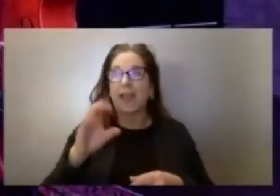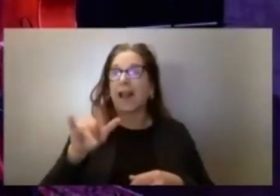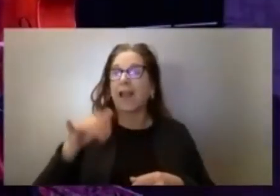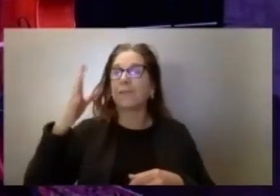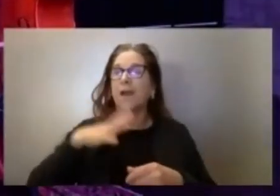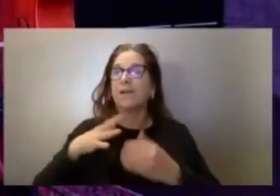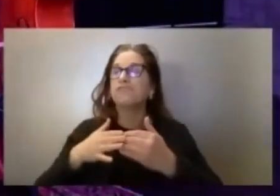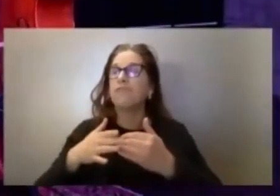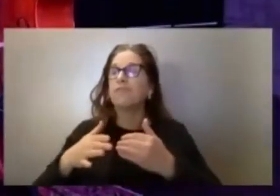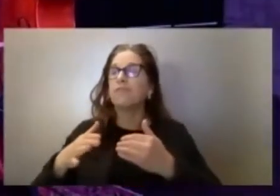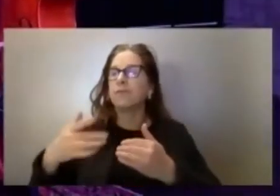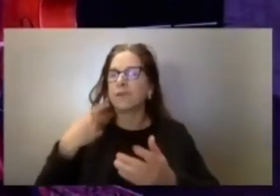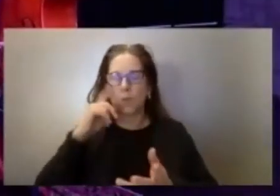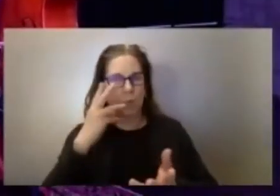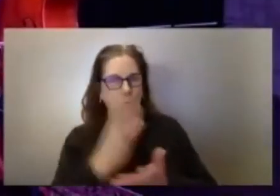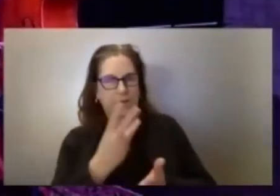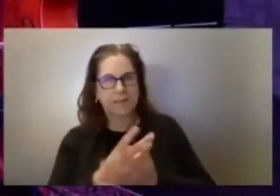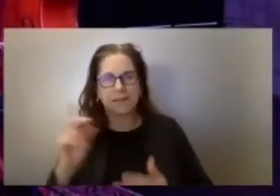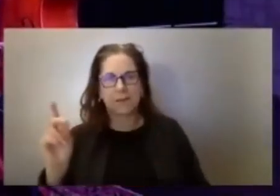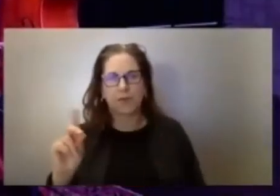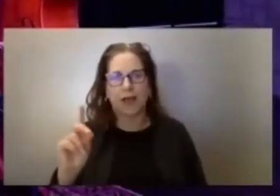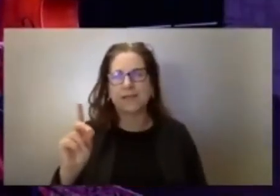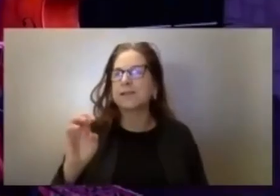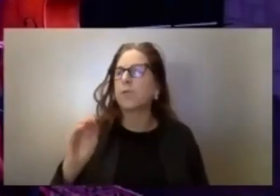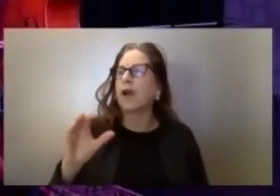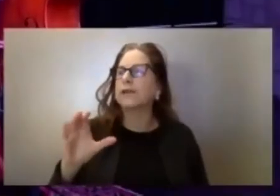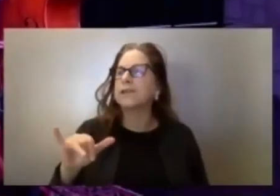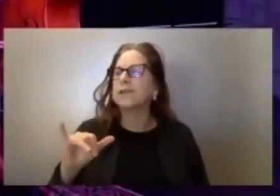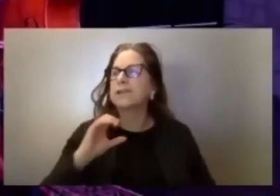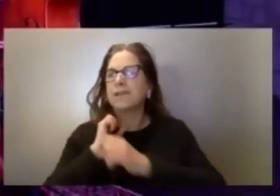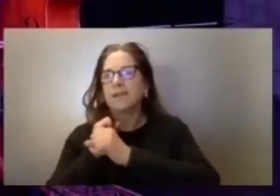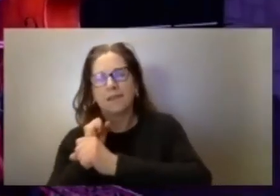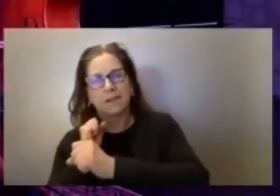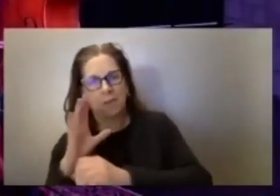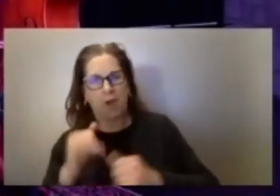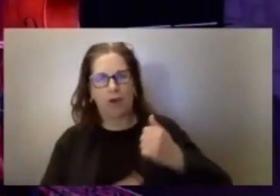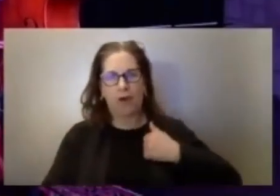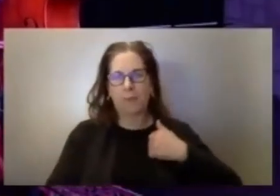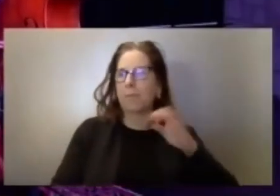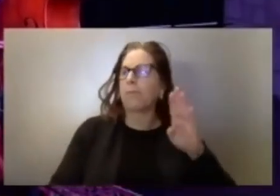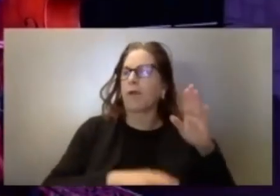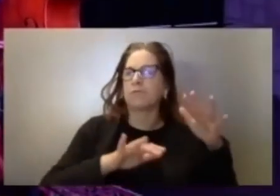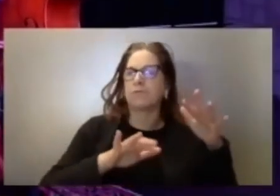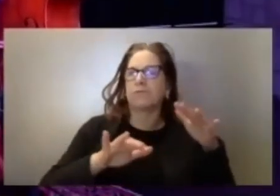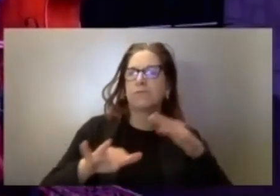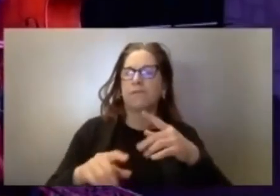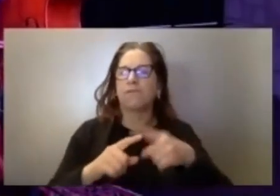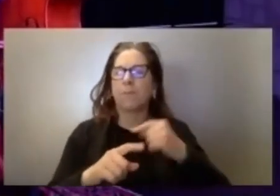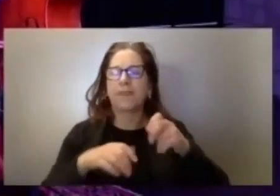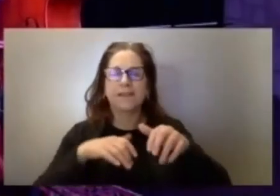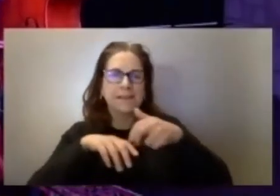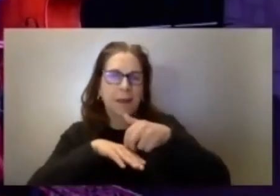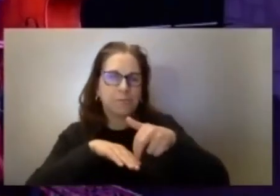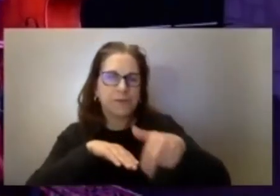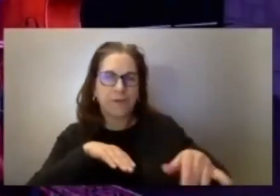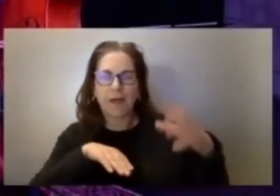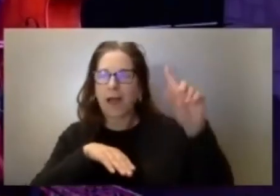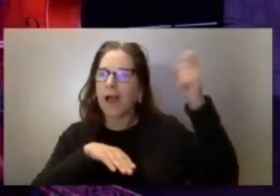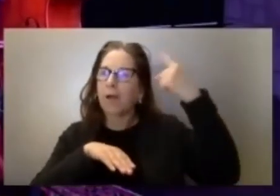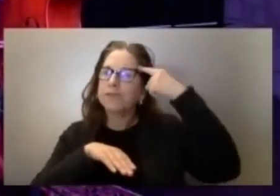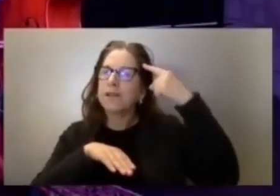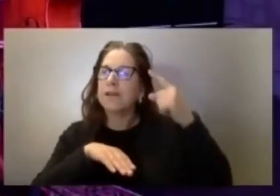In the Clayman aftermath, we witnessed democracy dangled by an armed mob